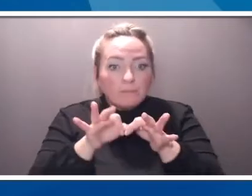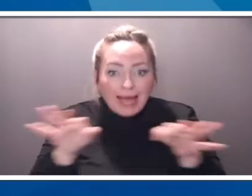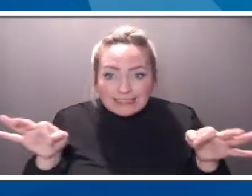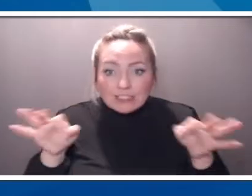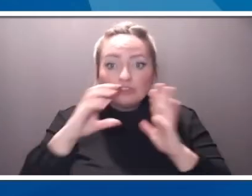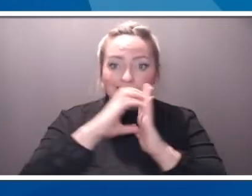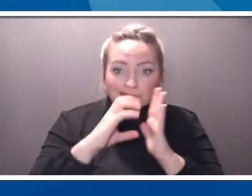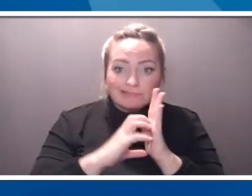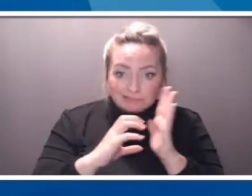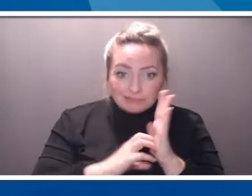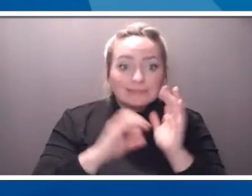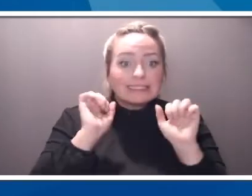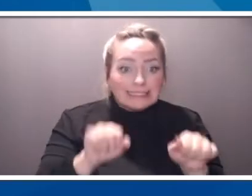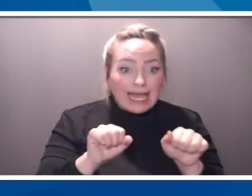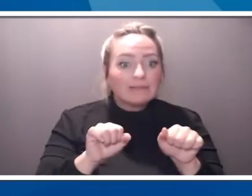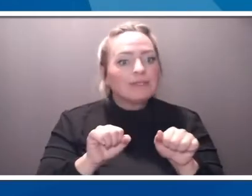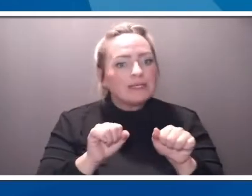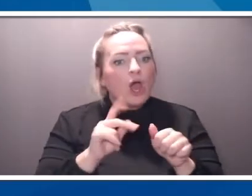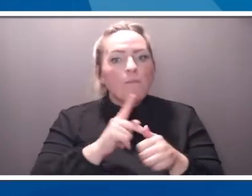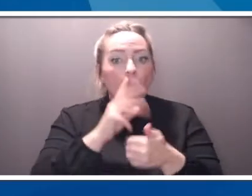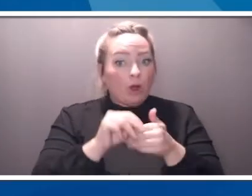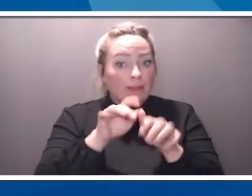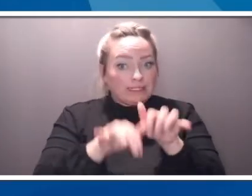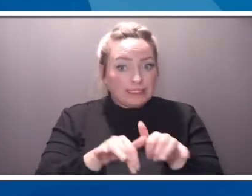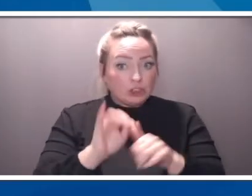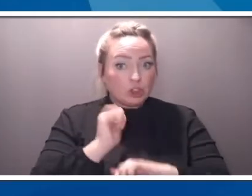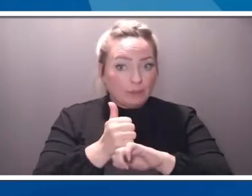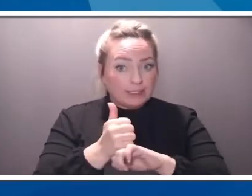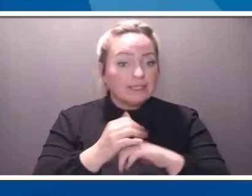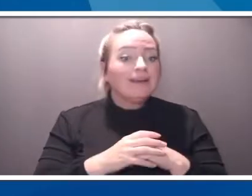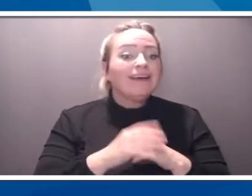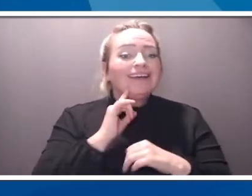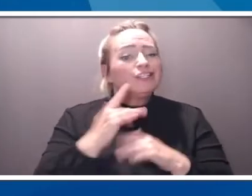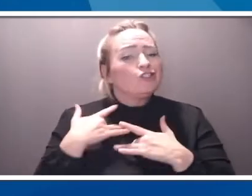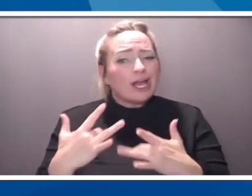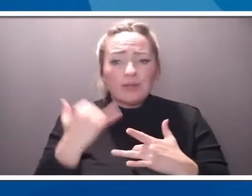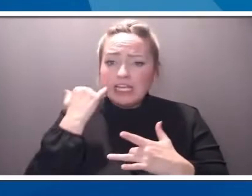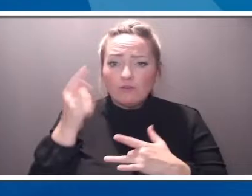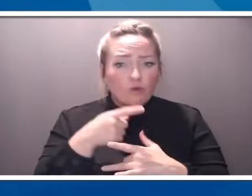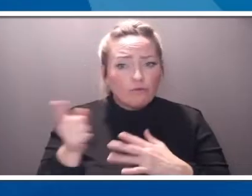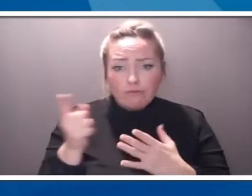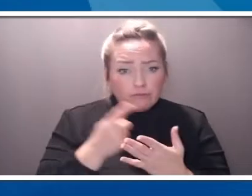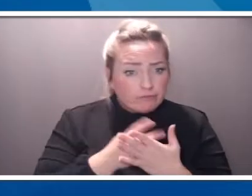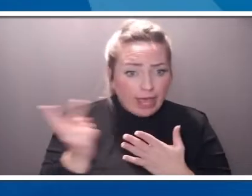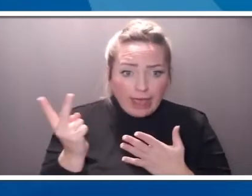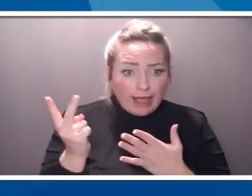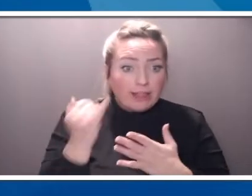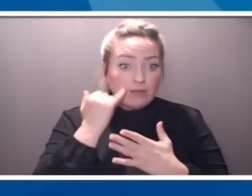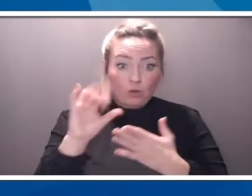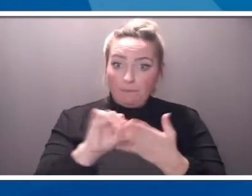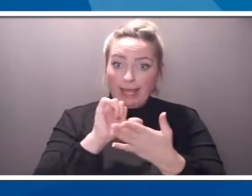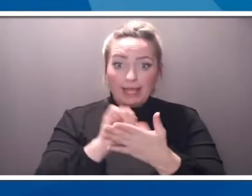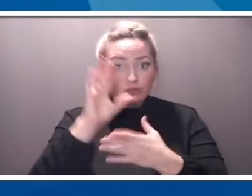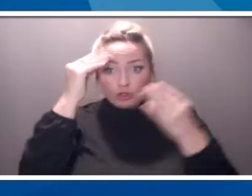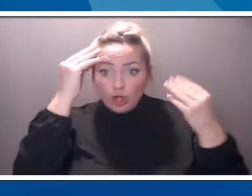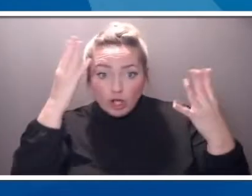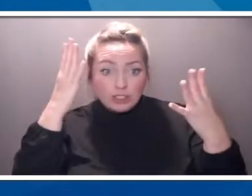each passage or phrase in the content can be programmatically determined. Now, generally, if your